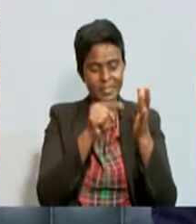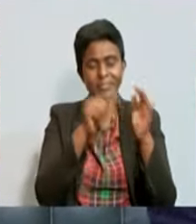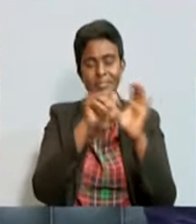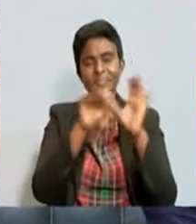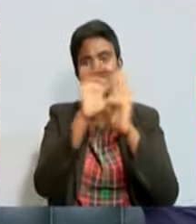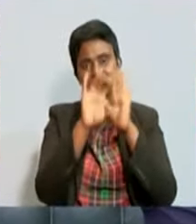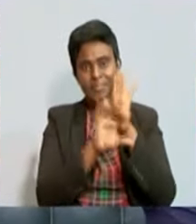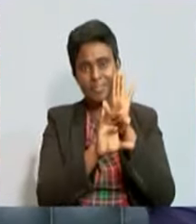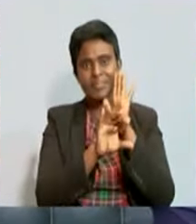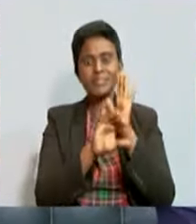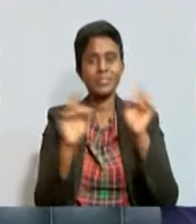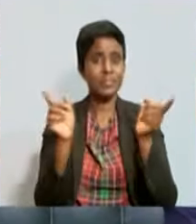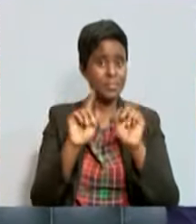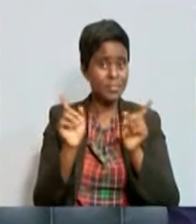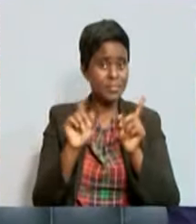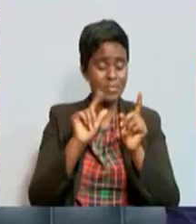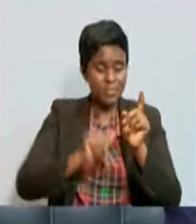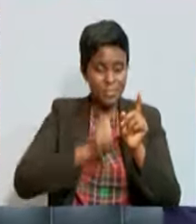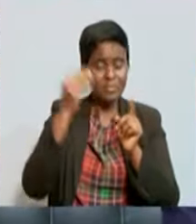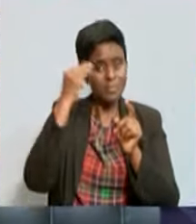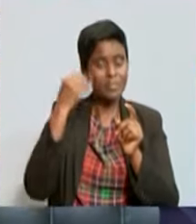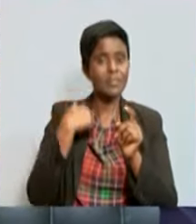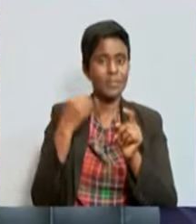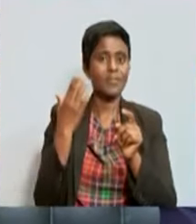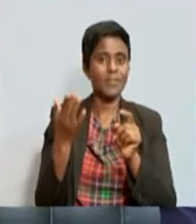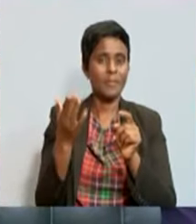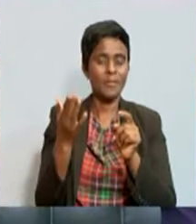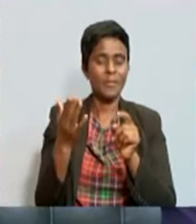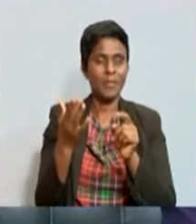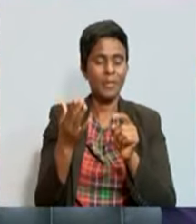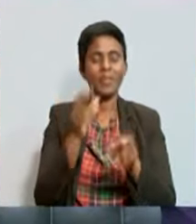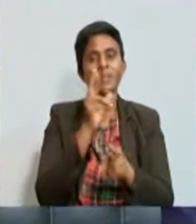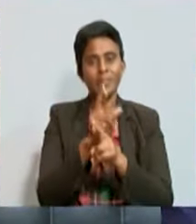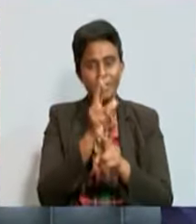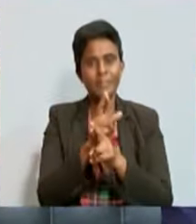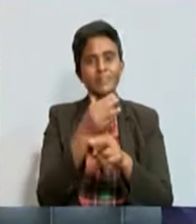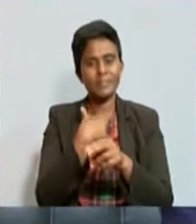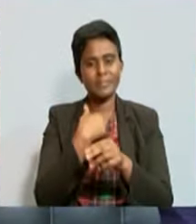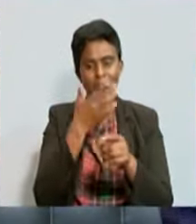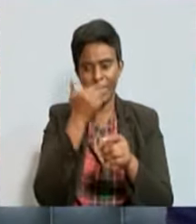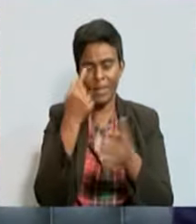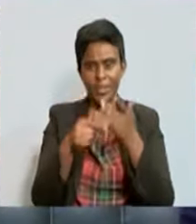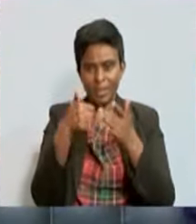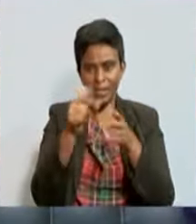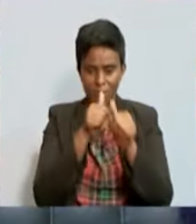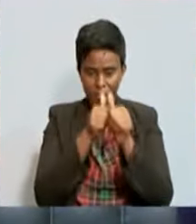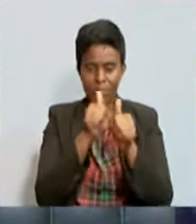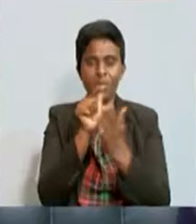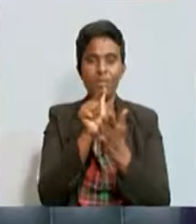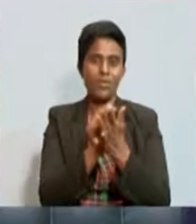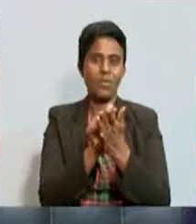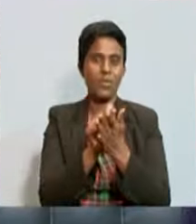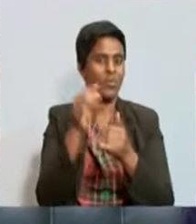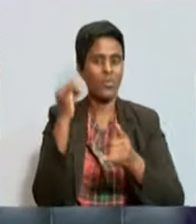Council, where we know that they have a right to go, but they have to do it within the law. That's